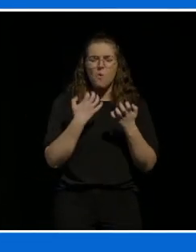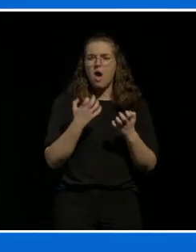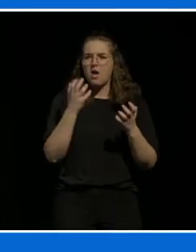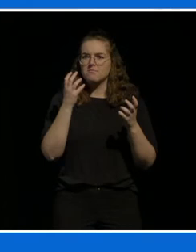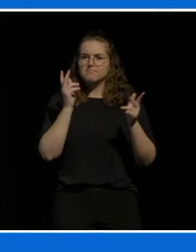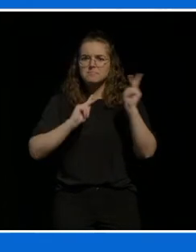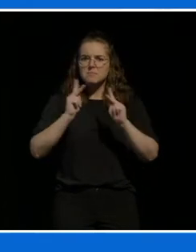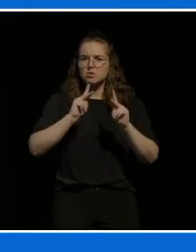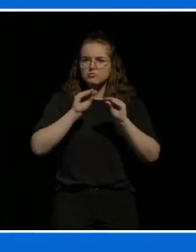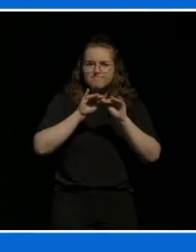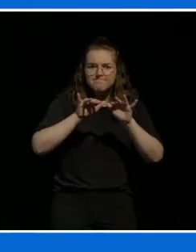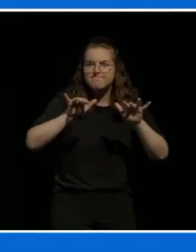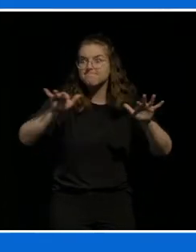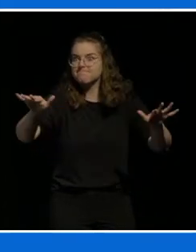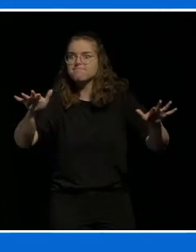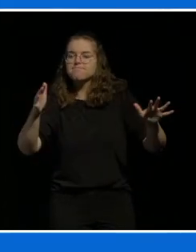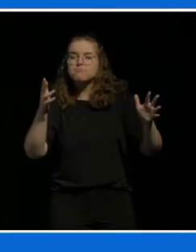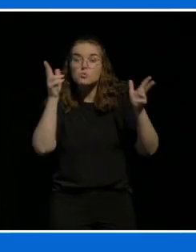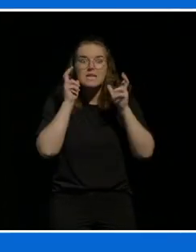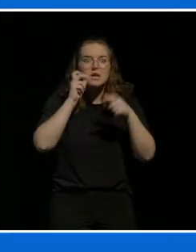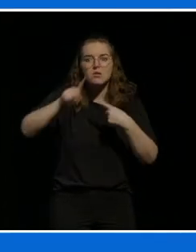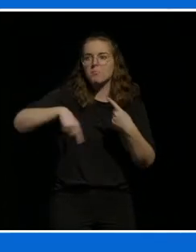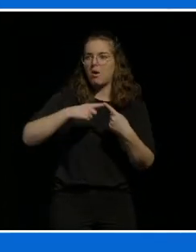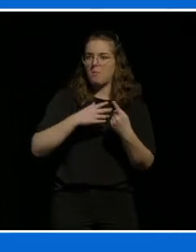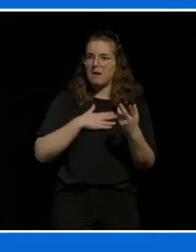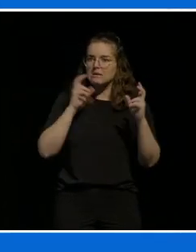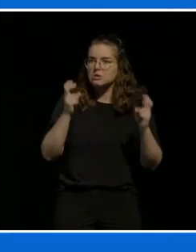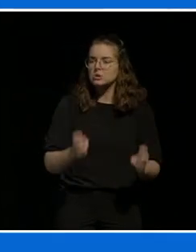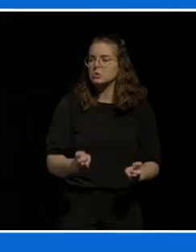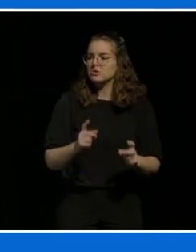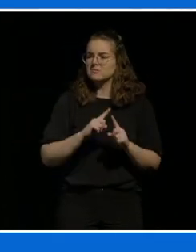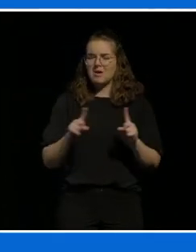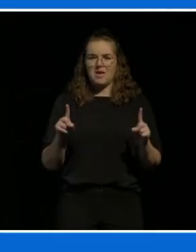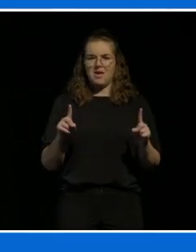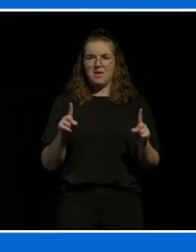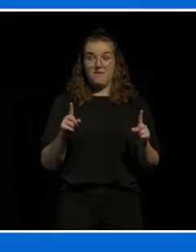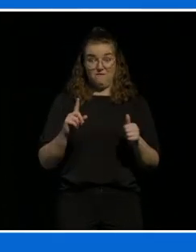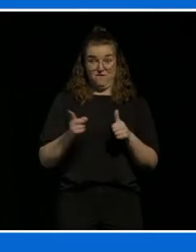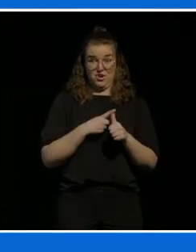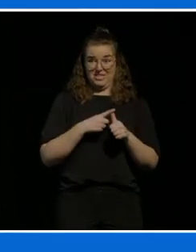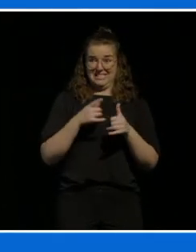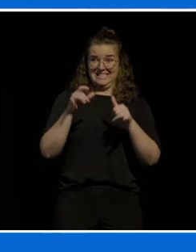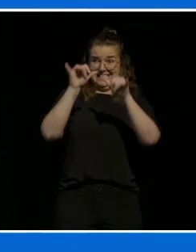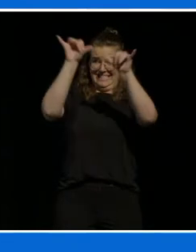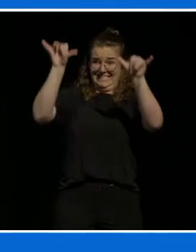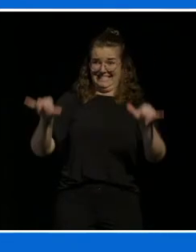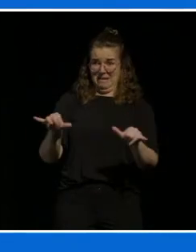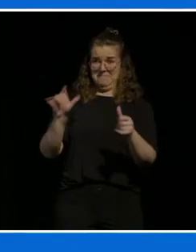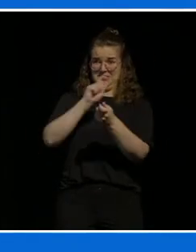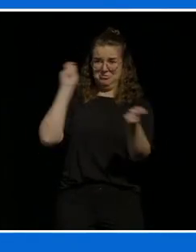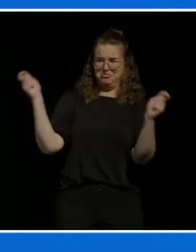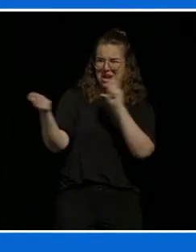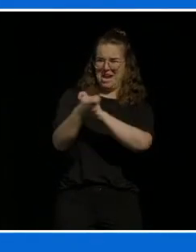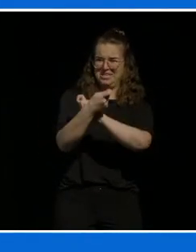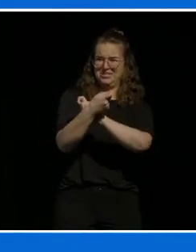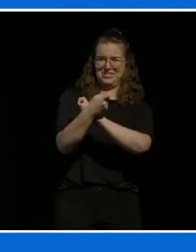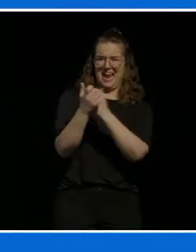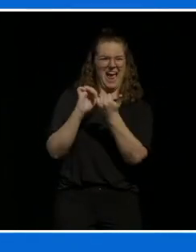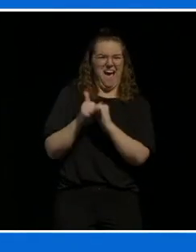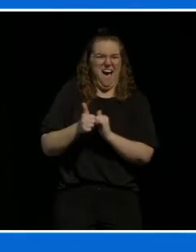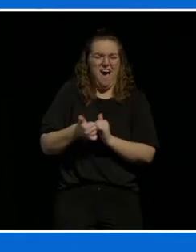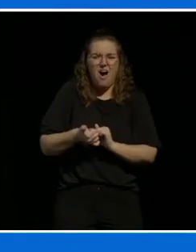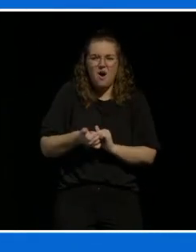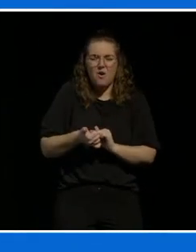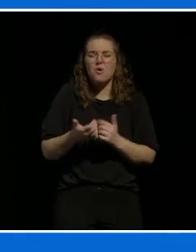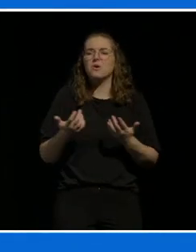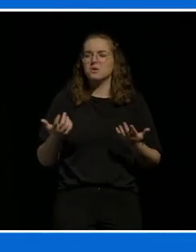But how do I actually take it to the next level and make systemic change, to make change to the entire systems that are actually causing these things to happen? And some of the ways I